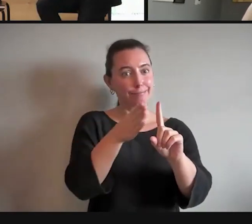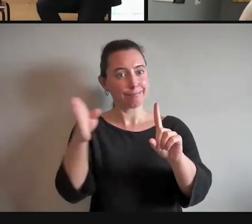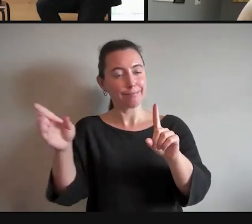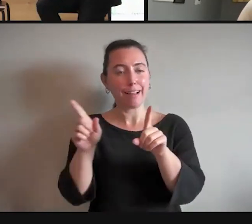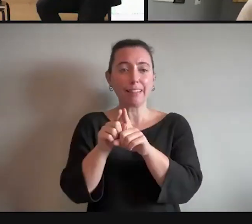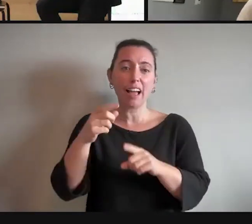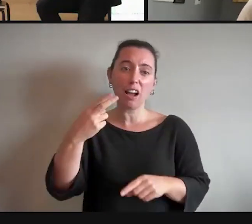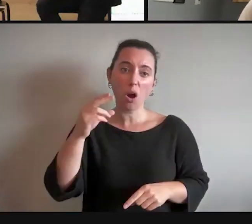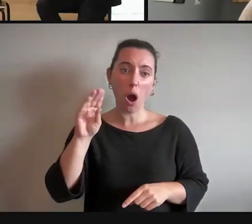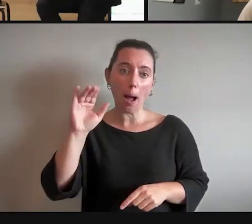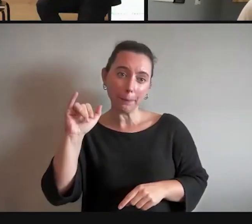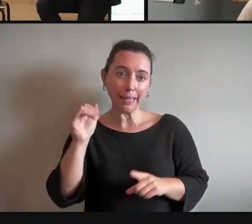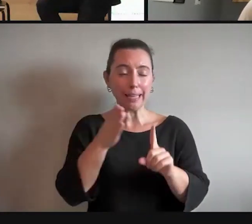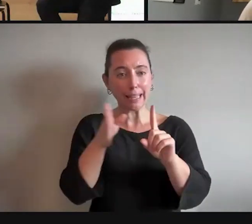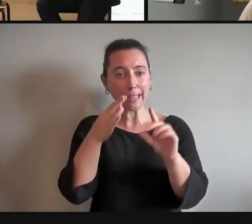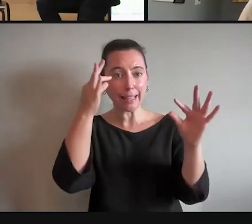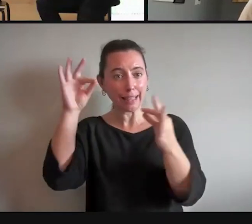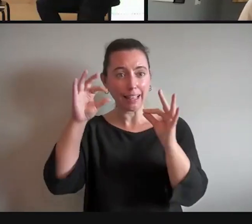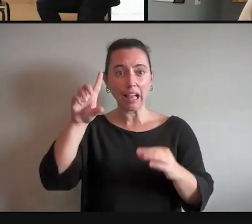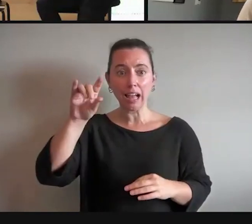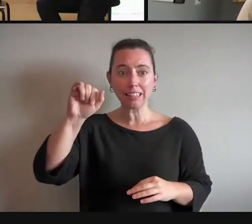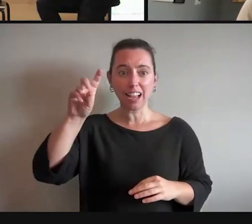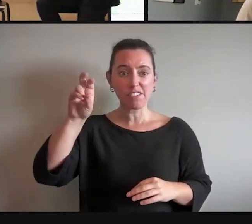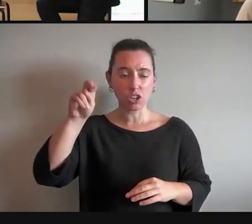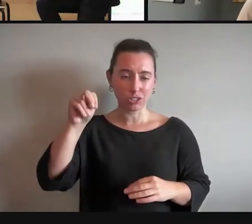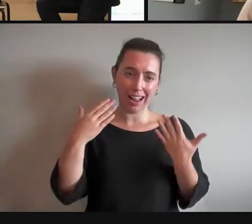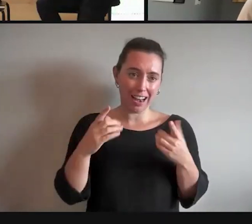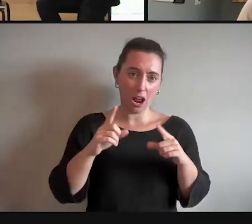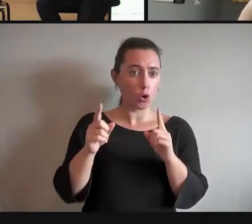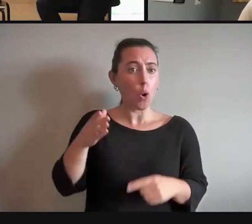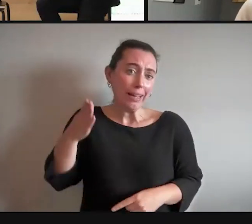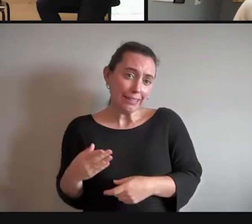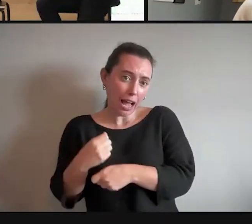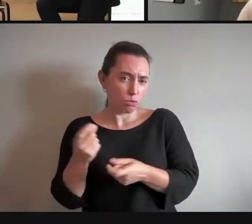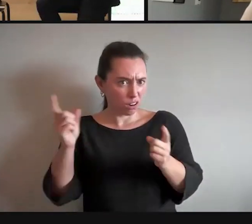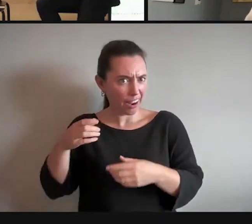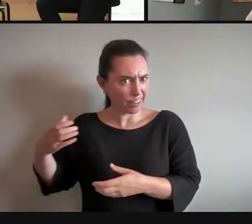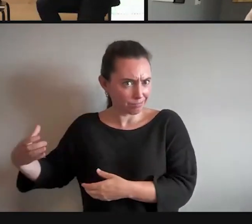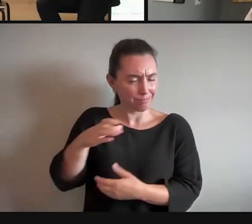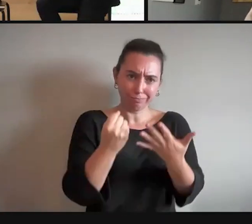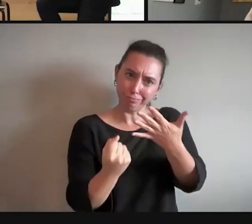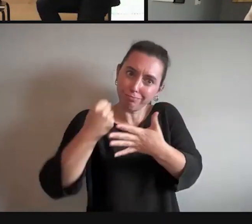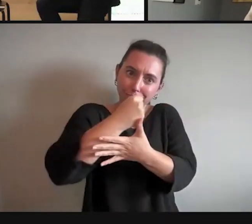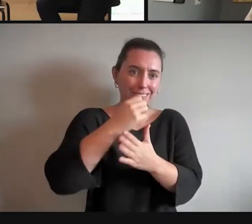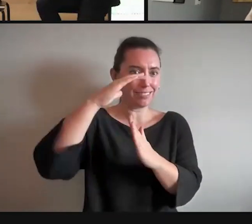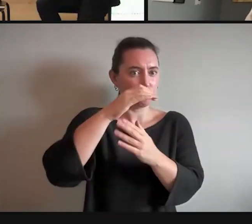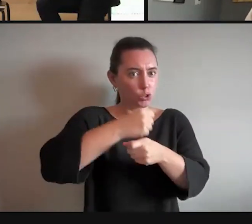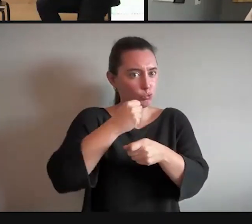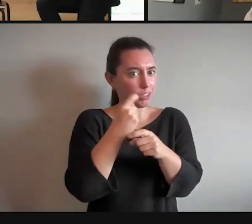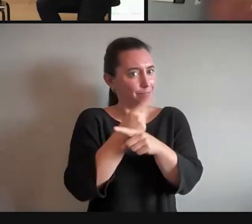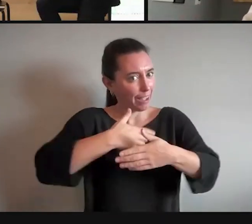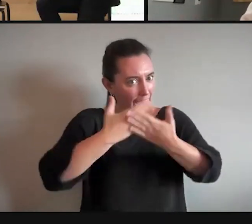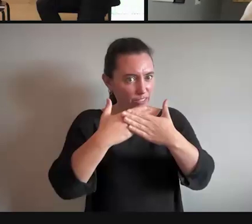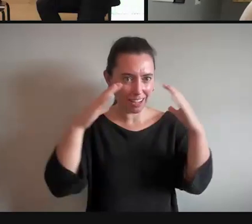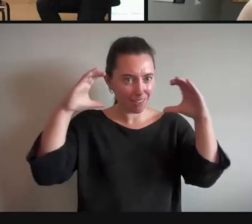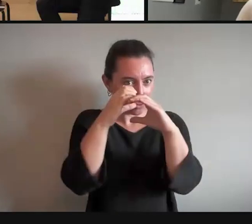yes, we've seen a growth in interest, and all the eyes are set in Europe to see what happens next year. And talking about next year, I would